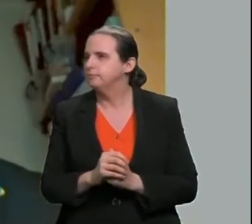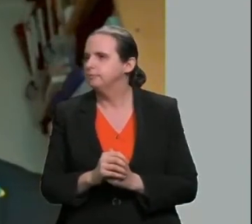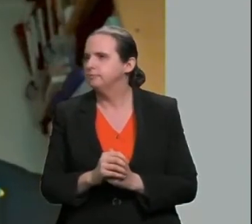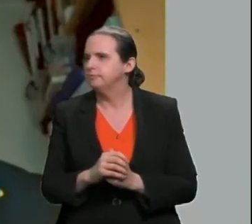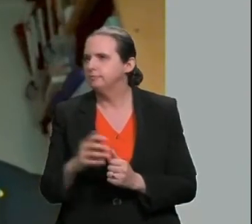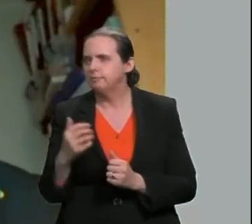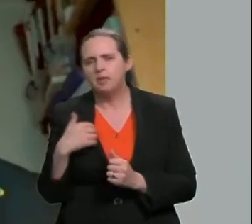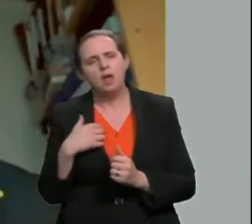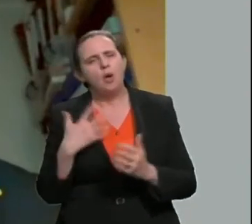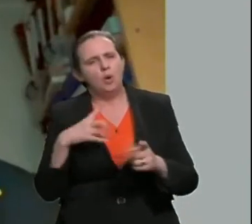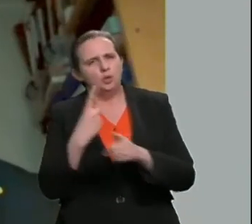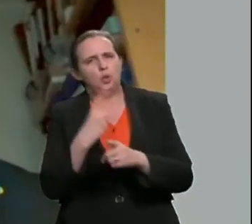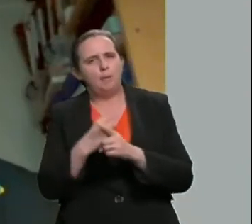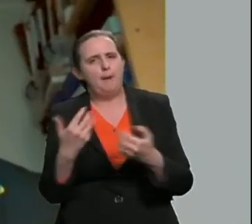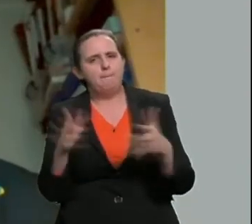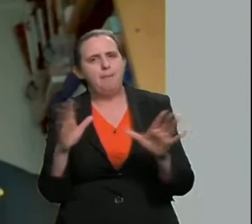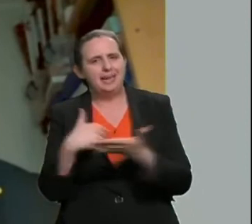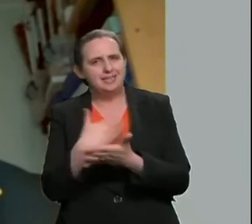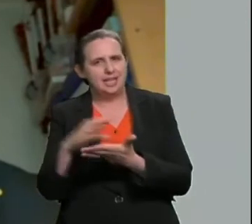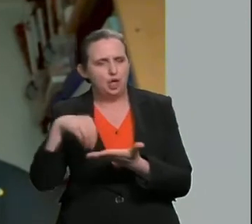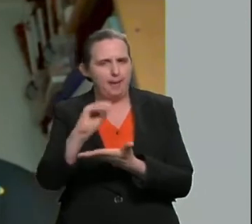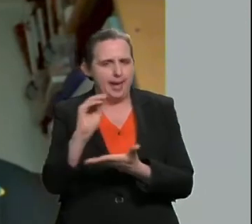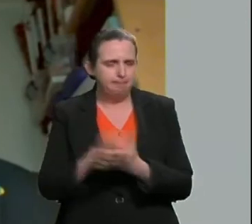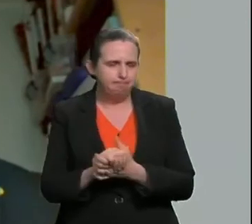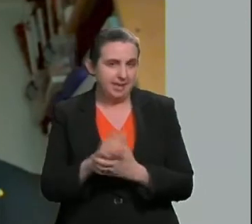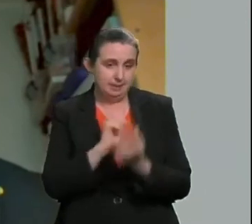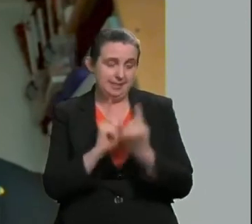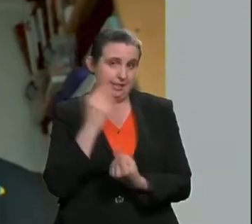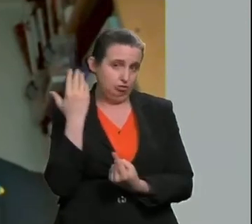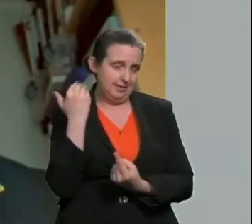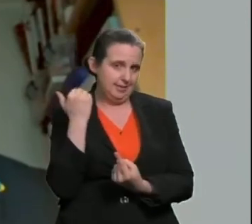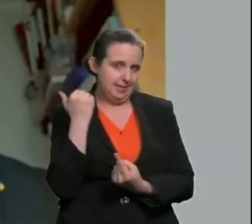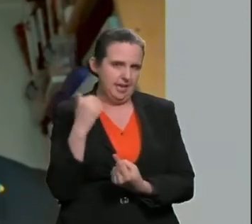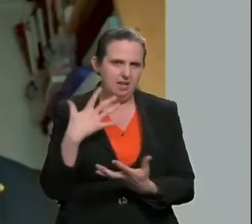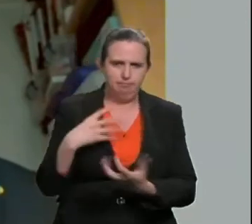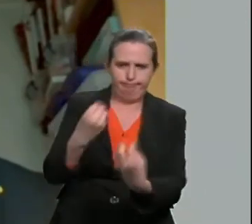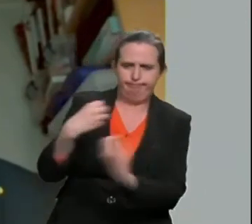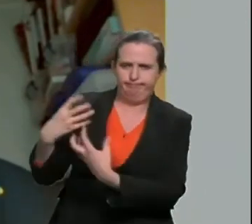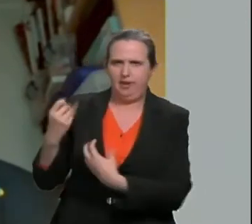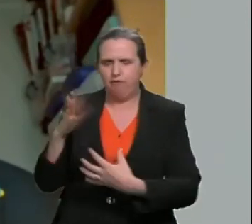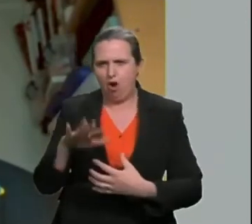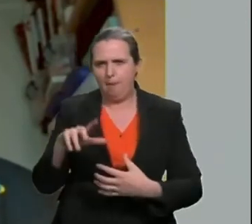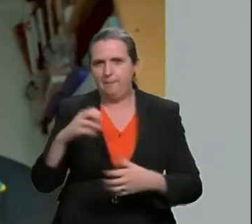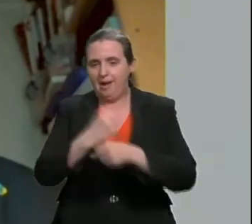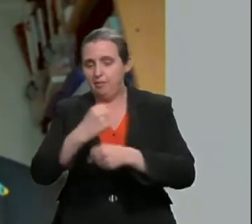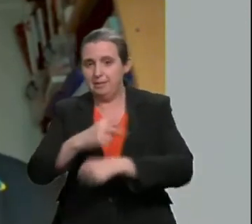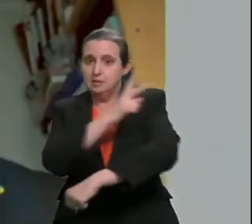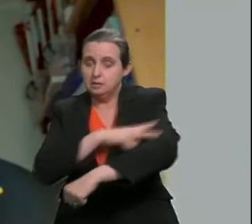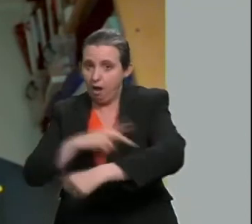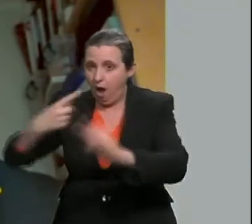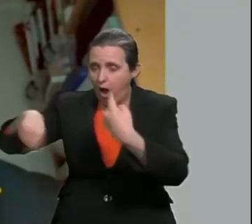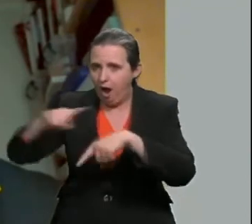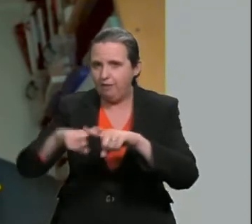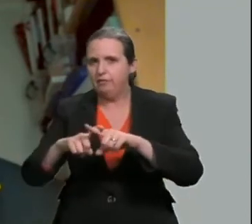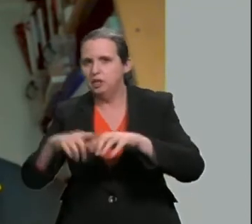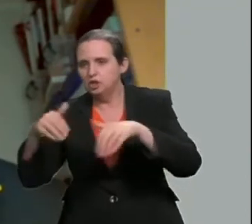about public sector pay and heard from constituents in Shotts and Calderbank who work for UK government departments. Both are struggling